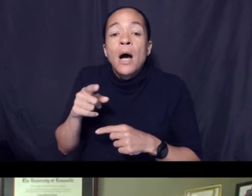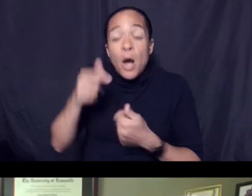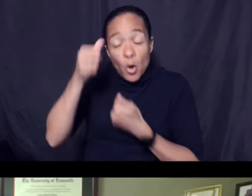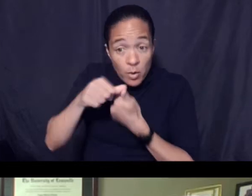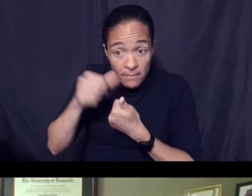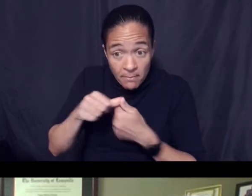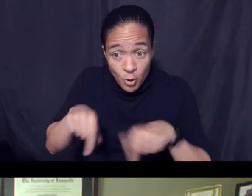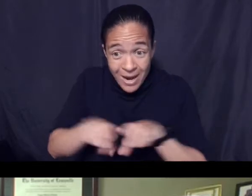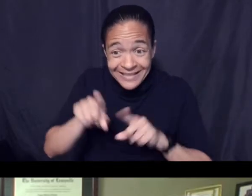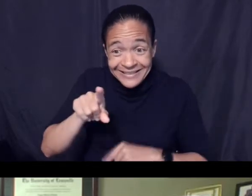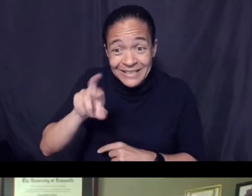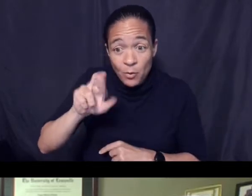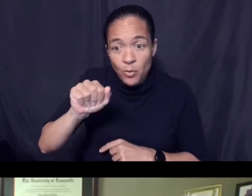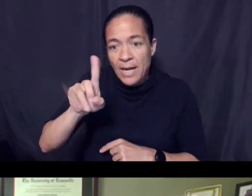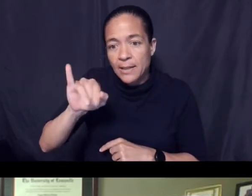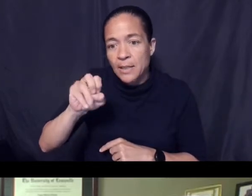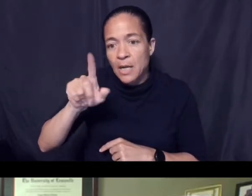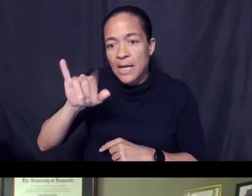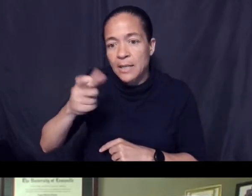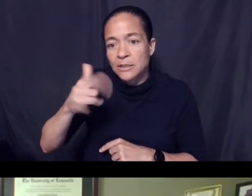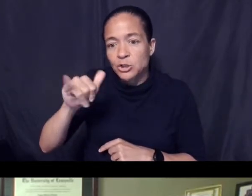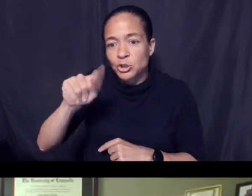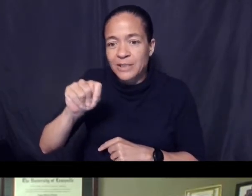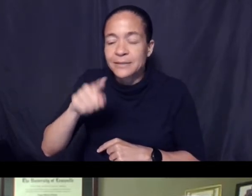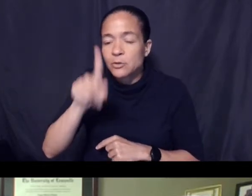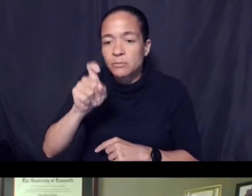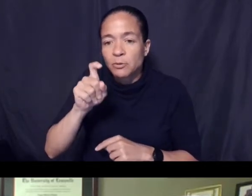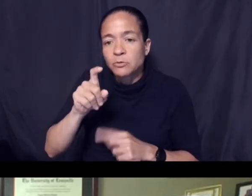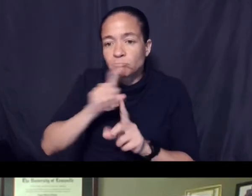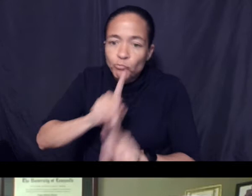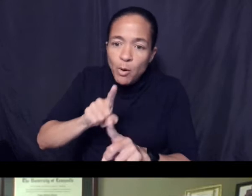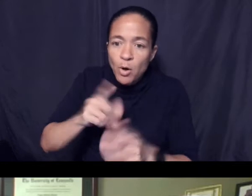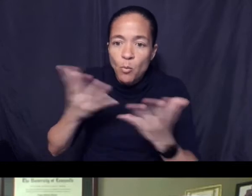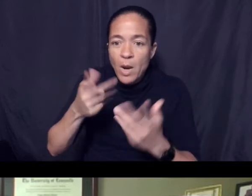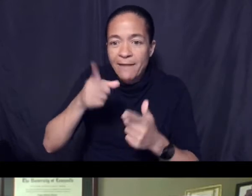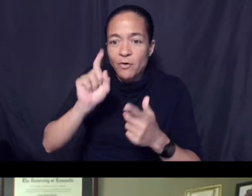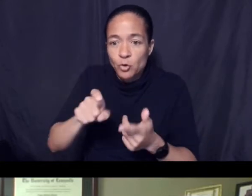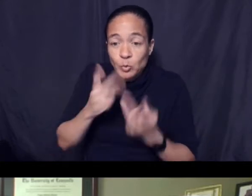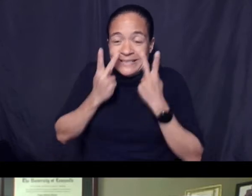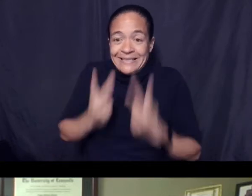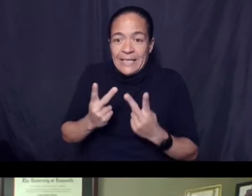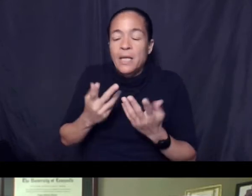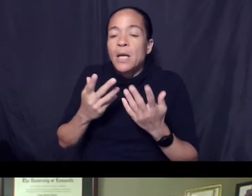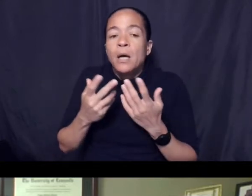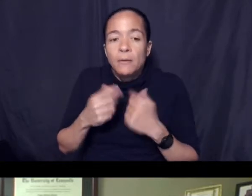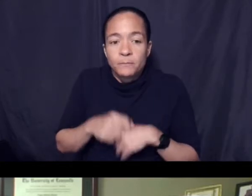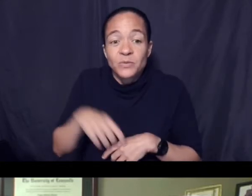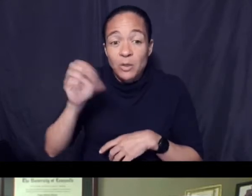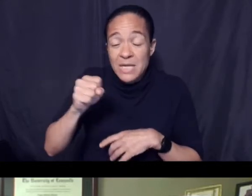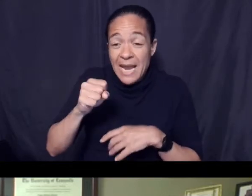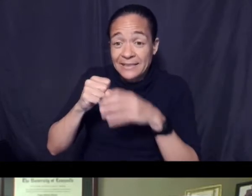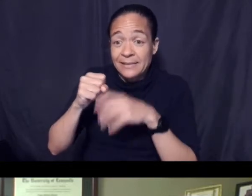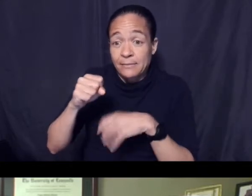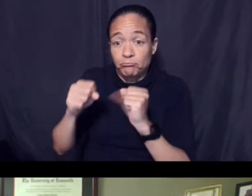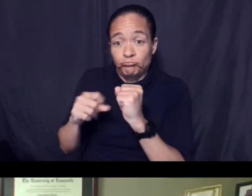as a radiologist, you're required to report on your field of view. So whatever you see, you must report. And so while the skull